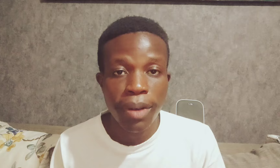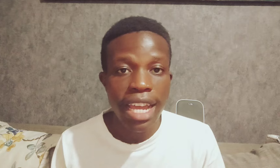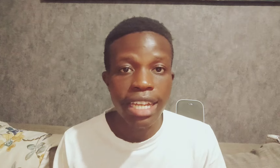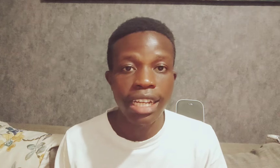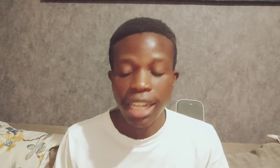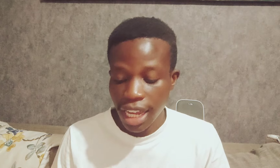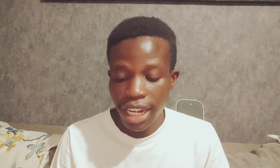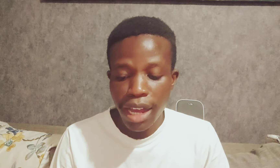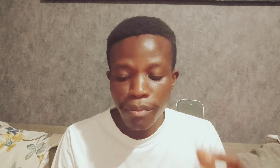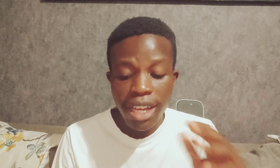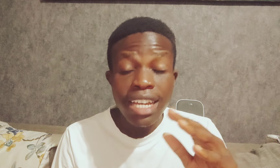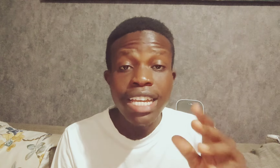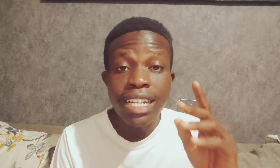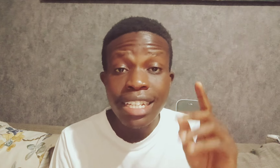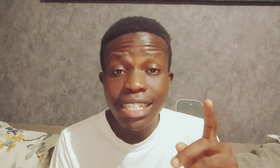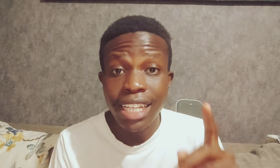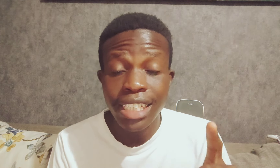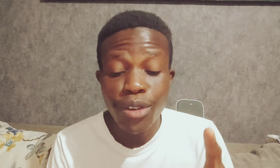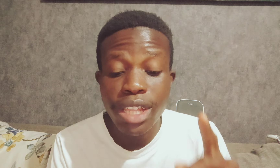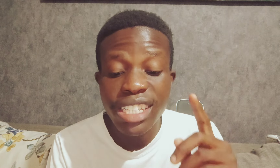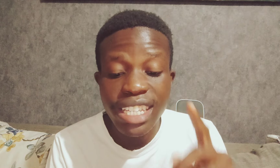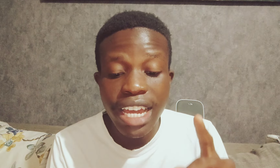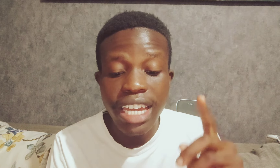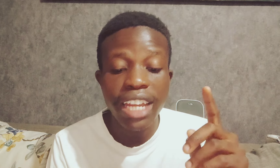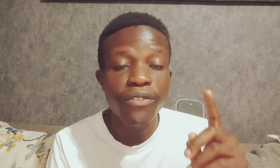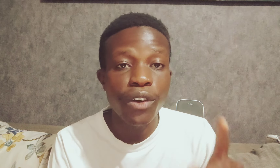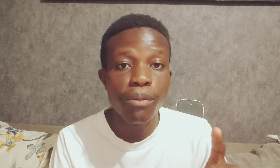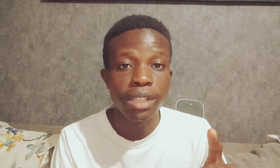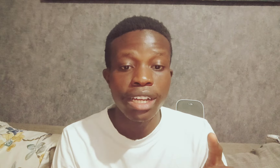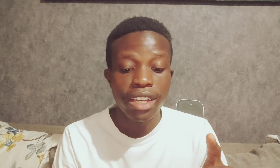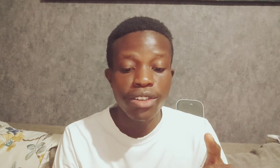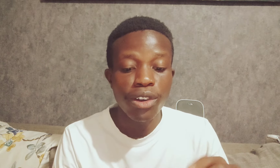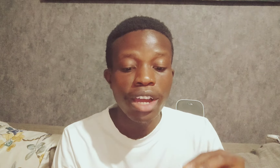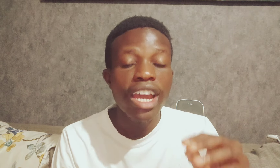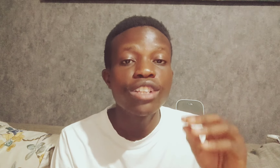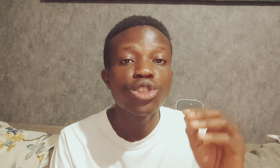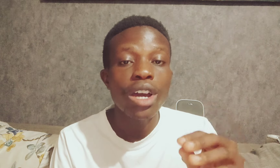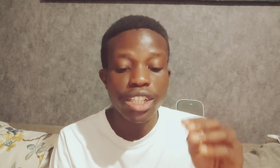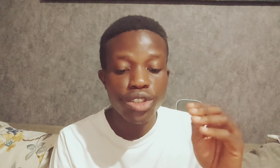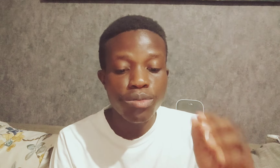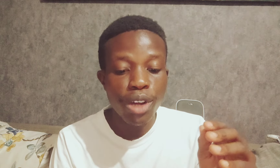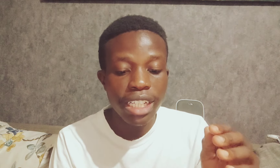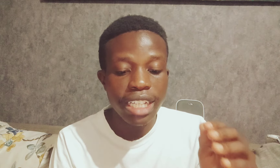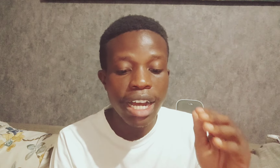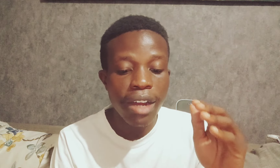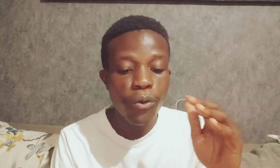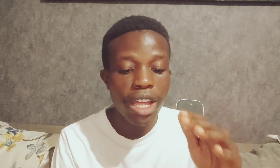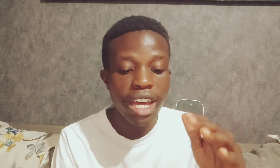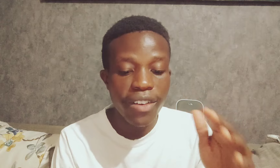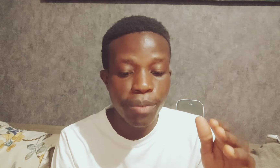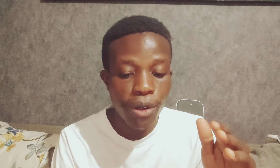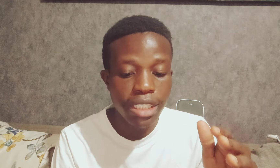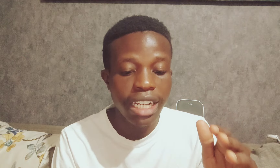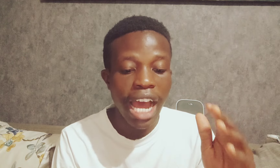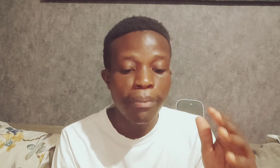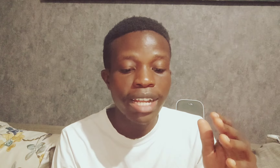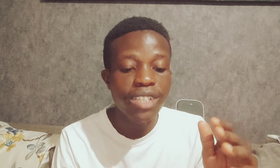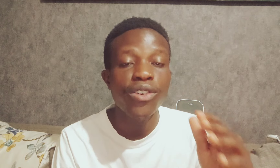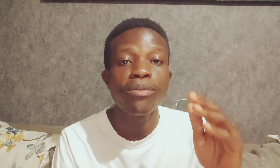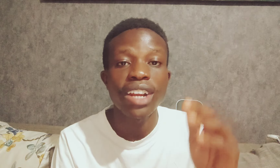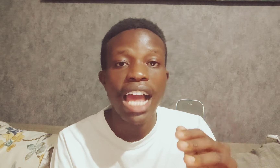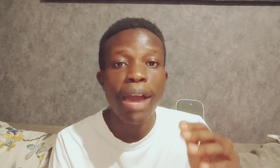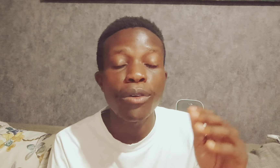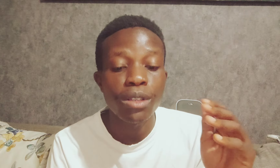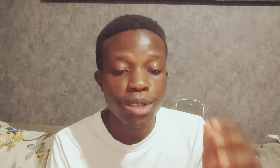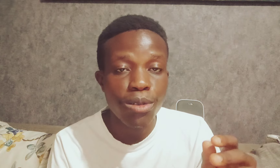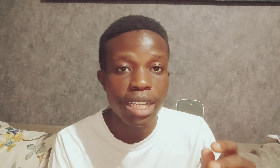to explain. And he started with stay informed, you know, ensure that you monitor weather reports and updates